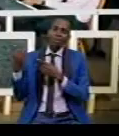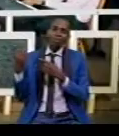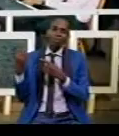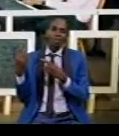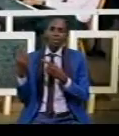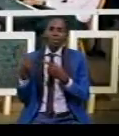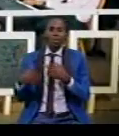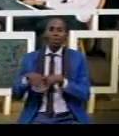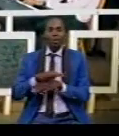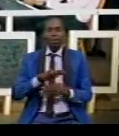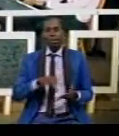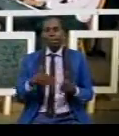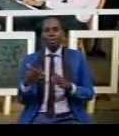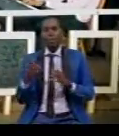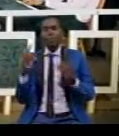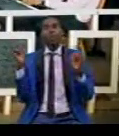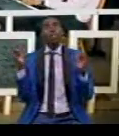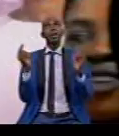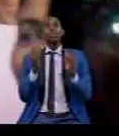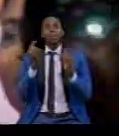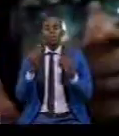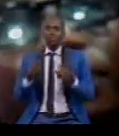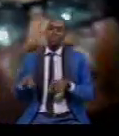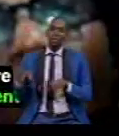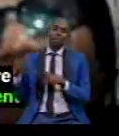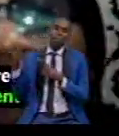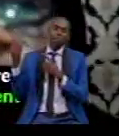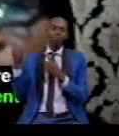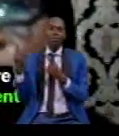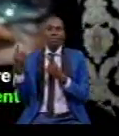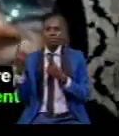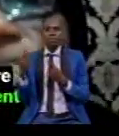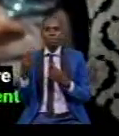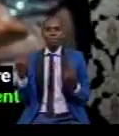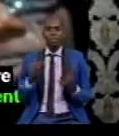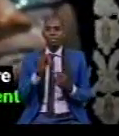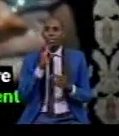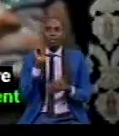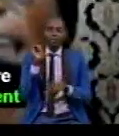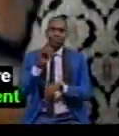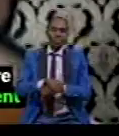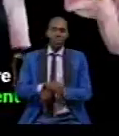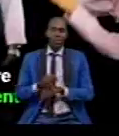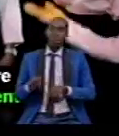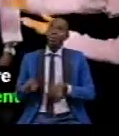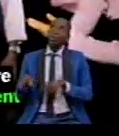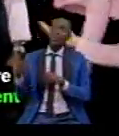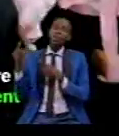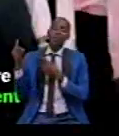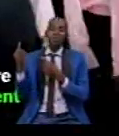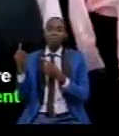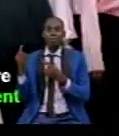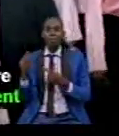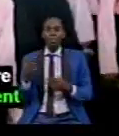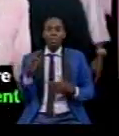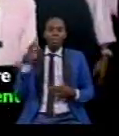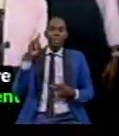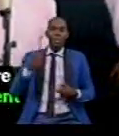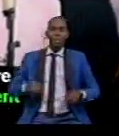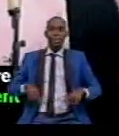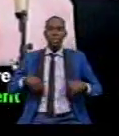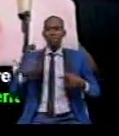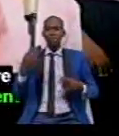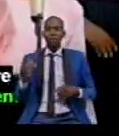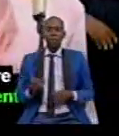us free from sin. We tried it over and over. At the end of every year, we make